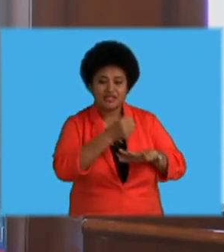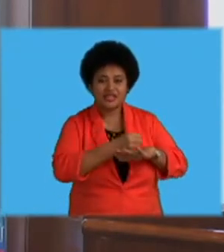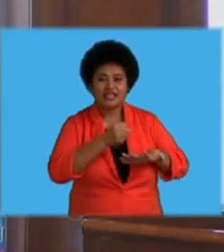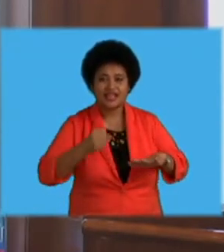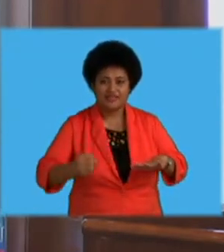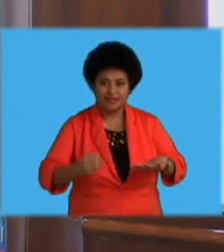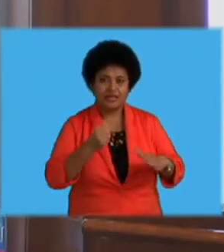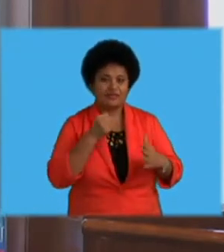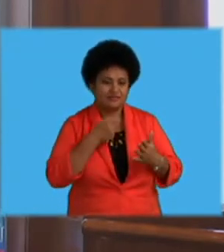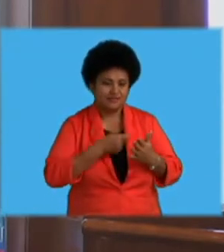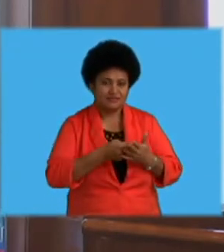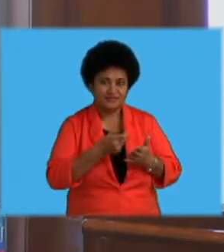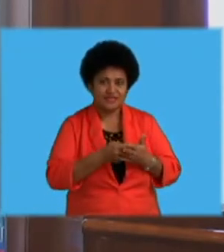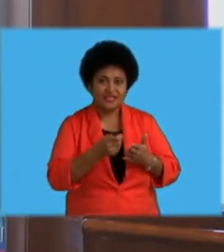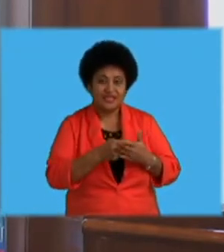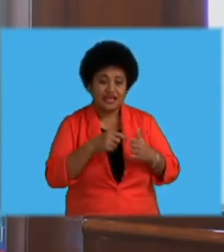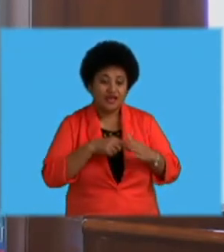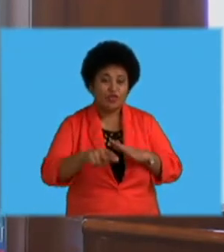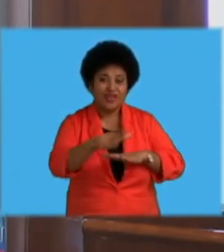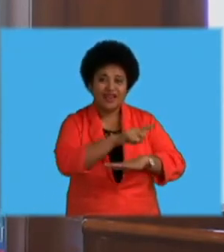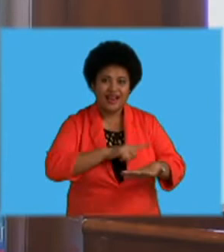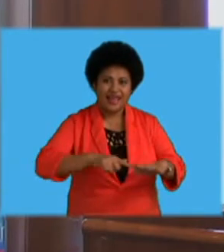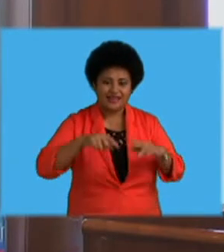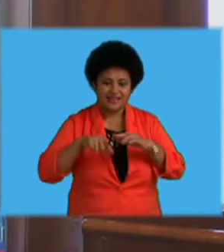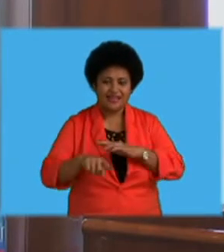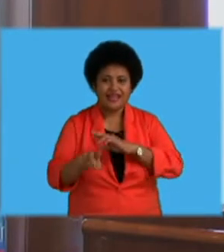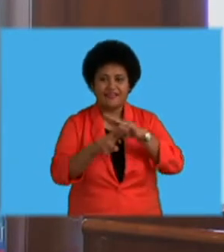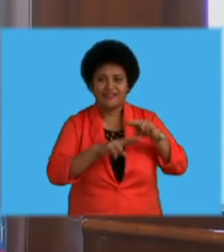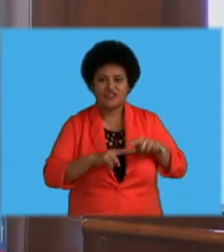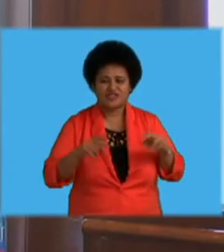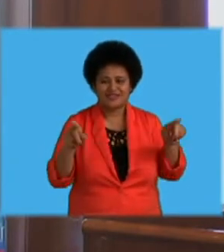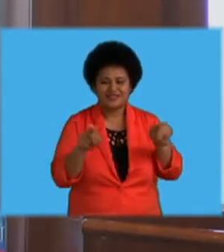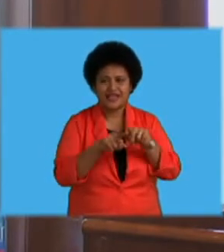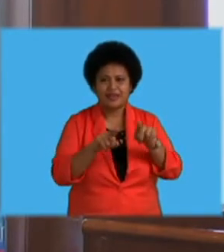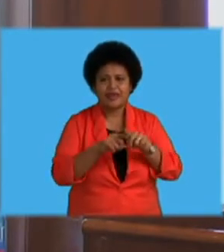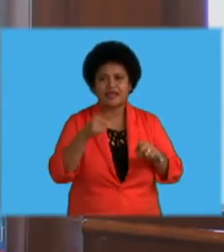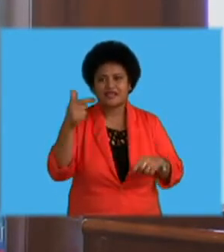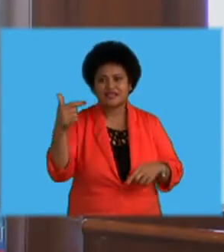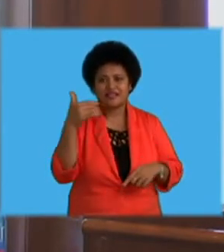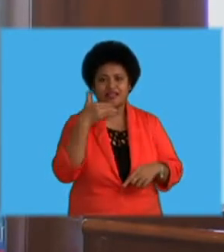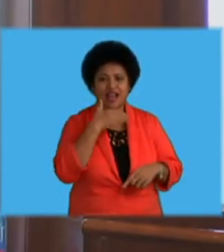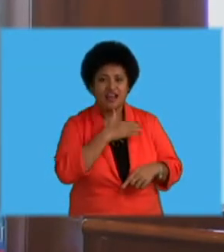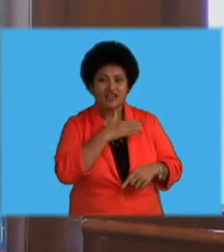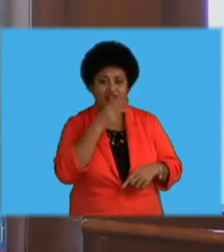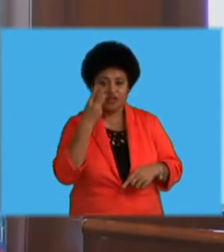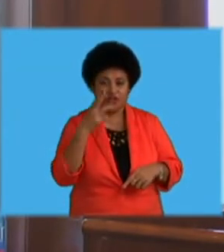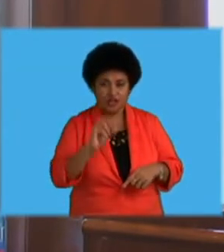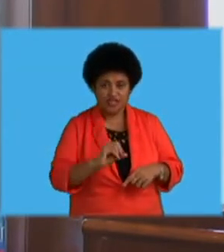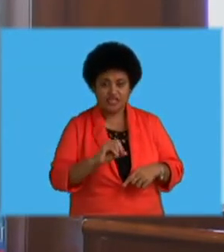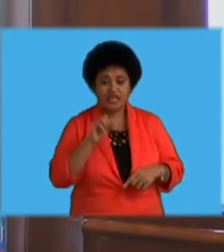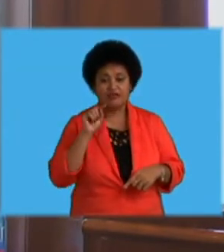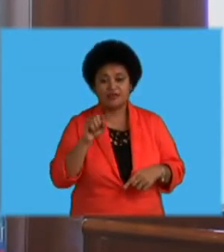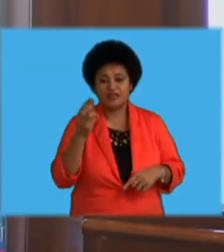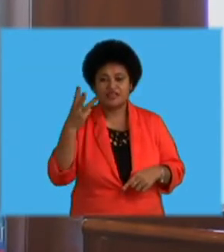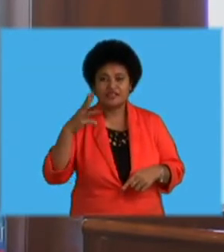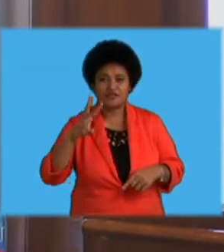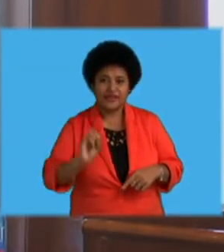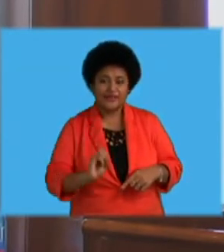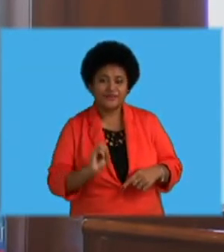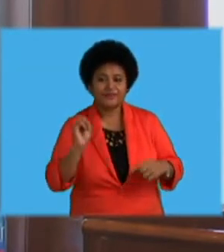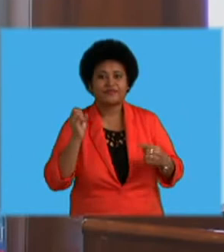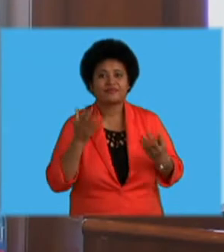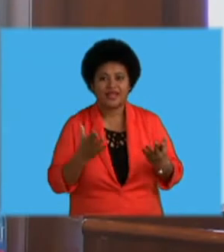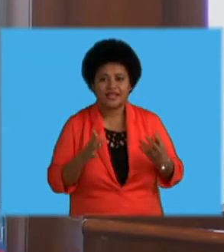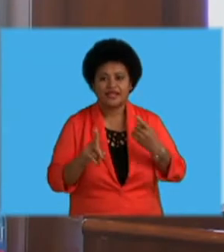4% of the landmass in Fiji, which equates roughly to 730.79 square kilometers. And